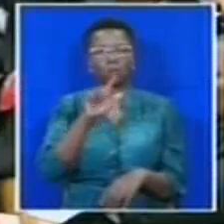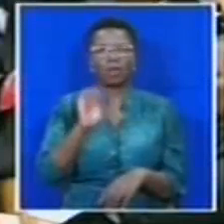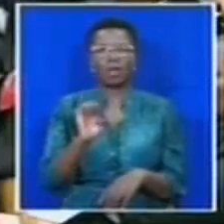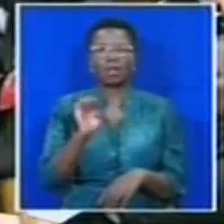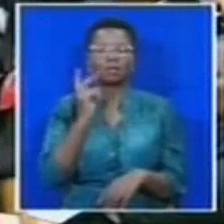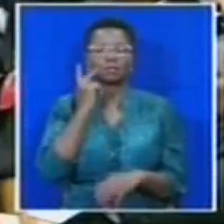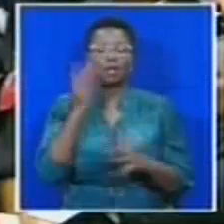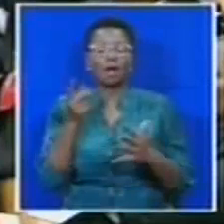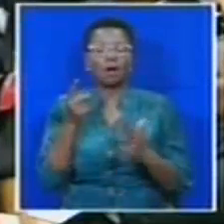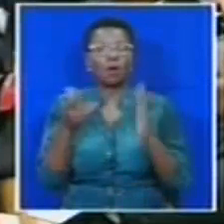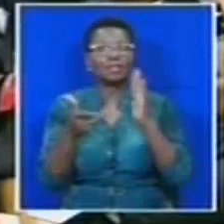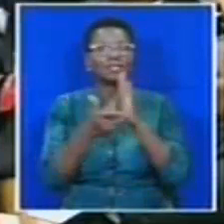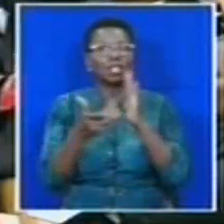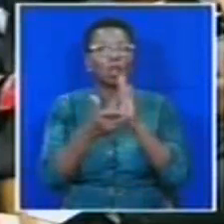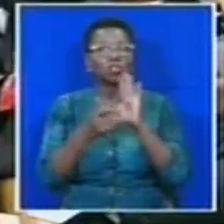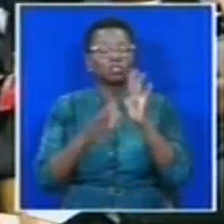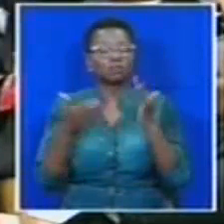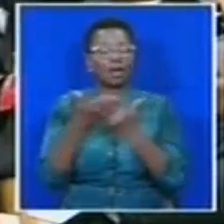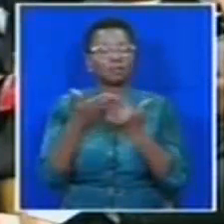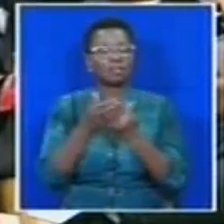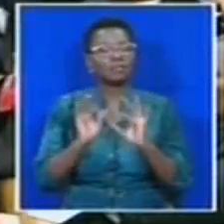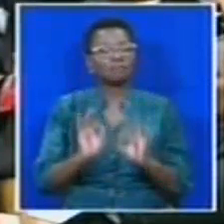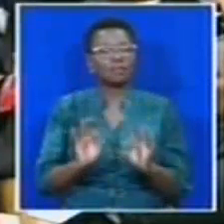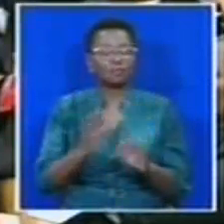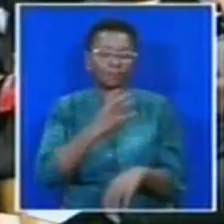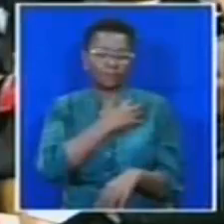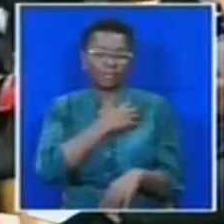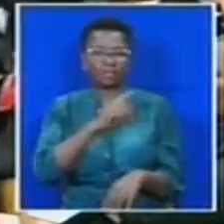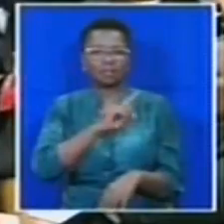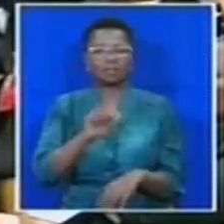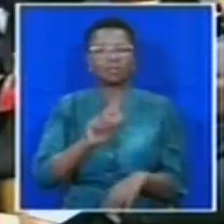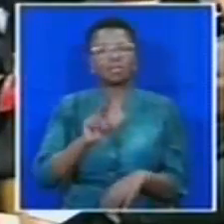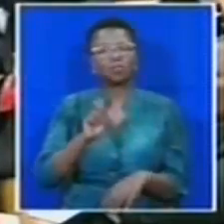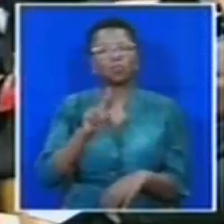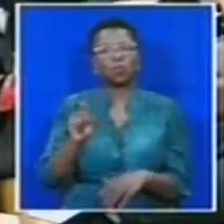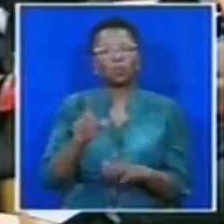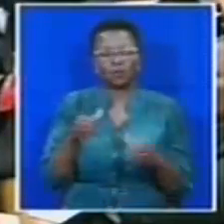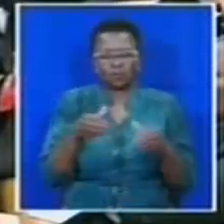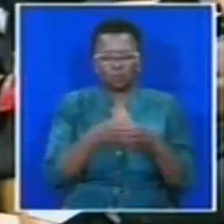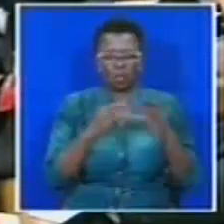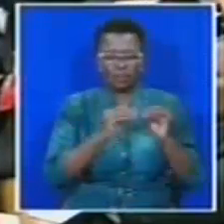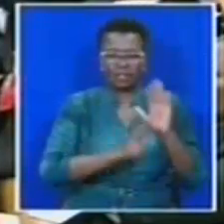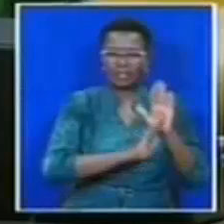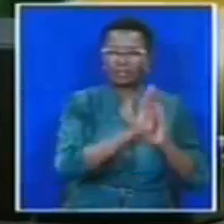to telecommunications, Minister Zulu's small business development initiatives and programs.